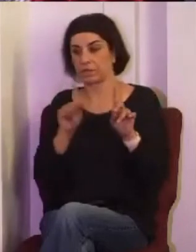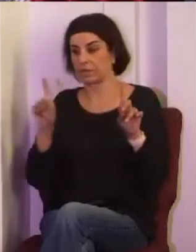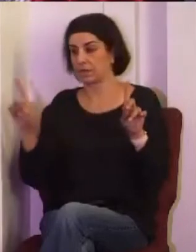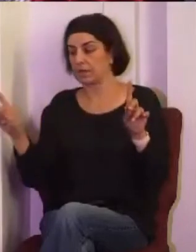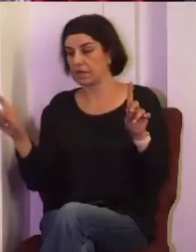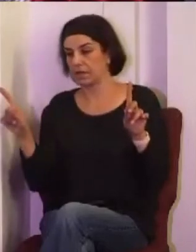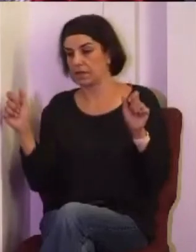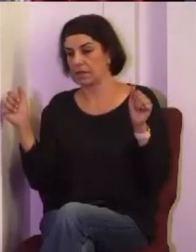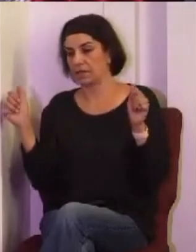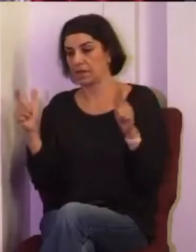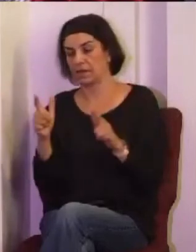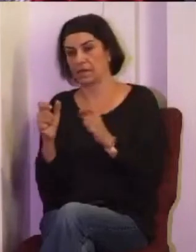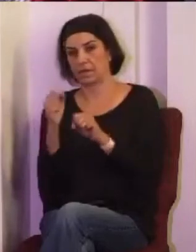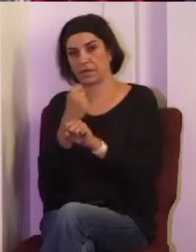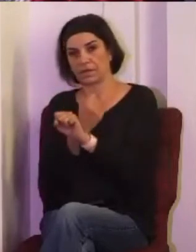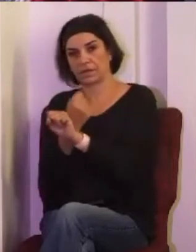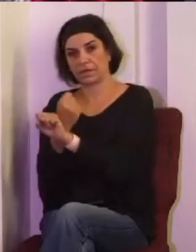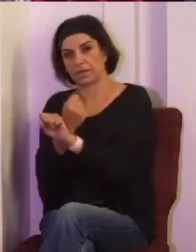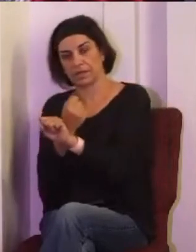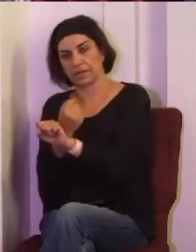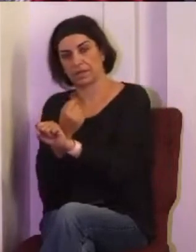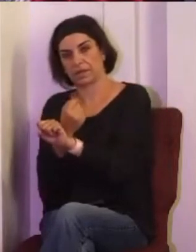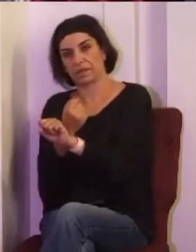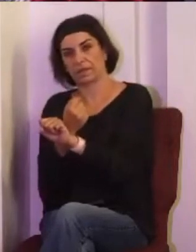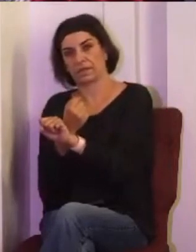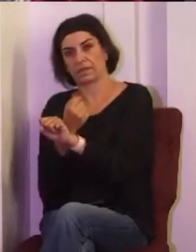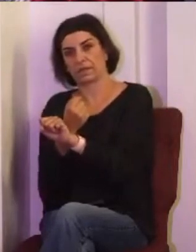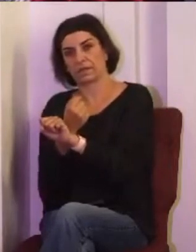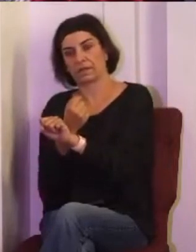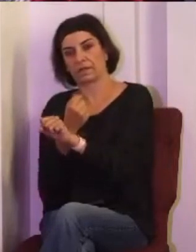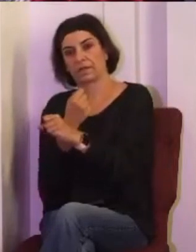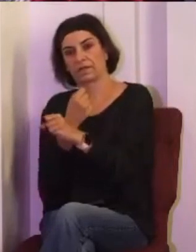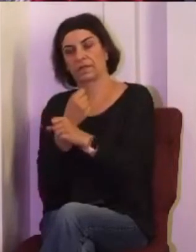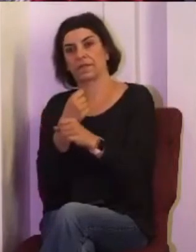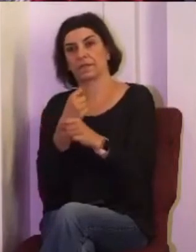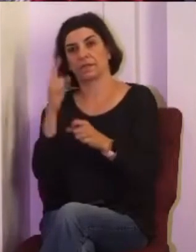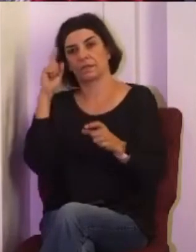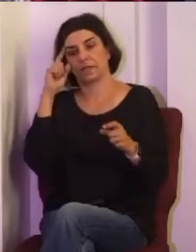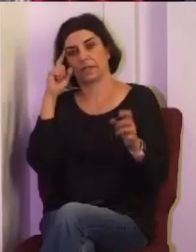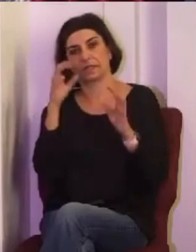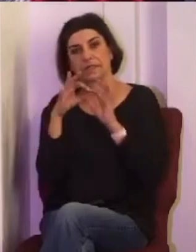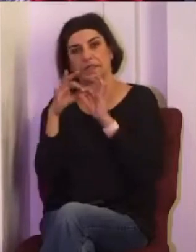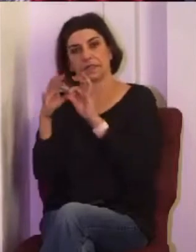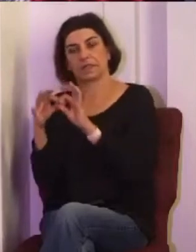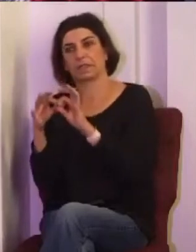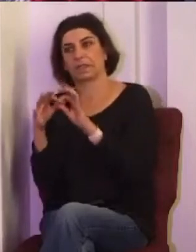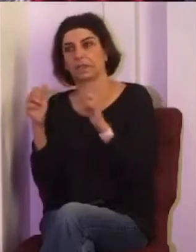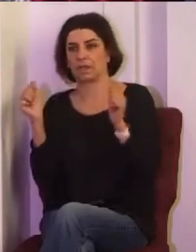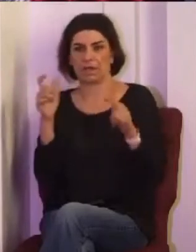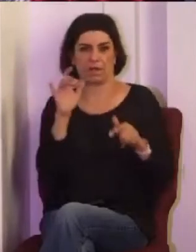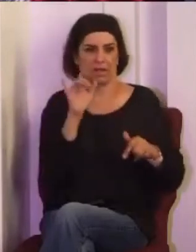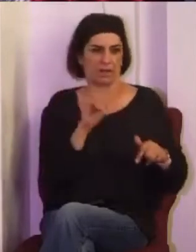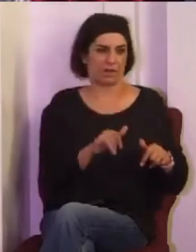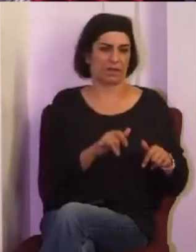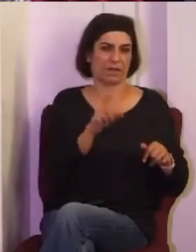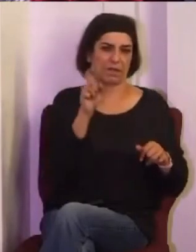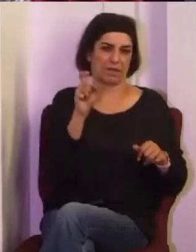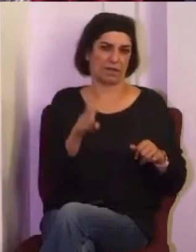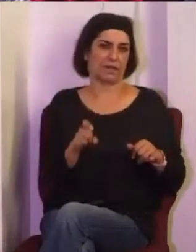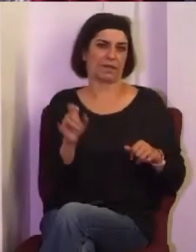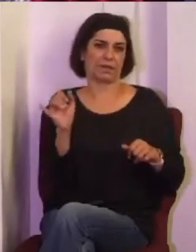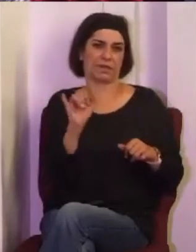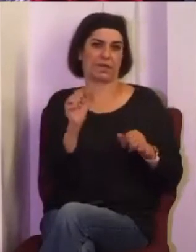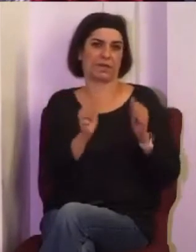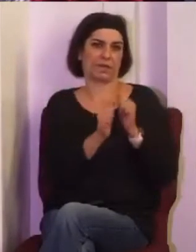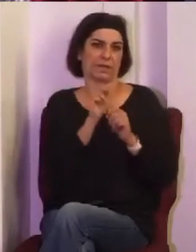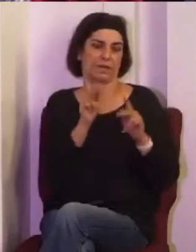that slave mentality, to walk away from all of that, we've got to be just like everybody